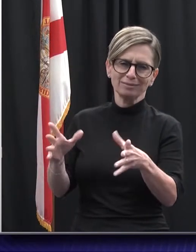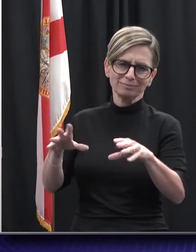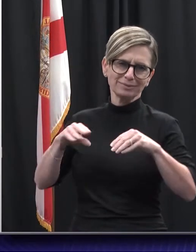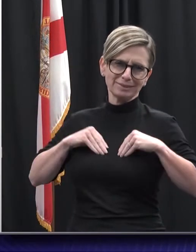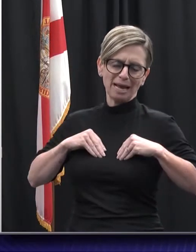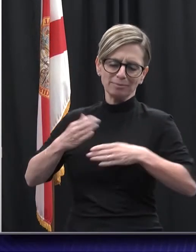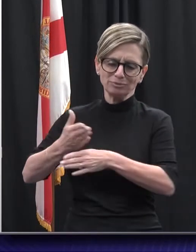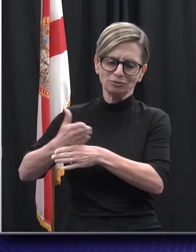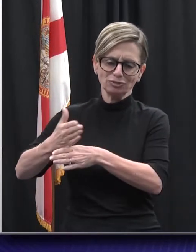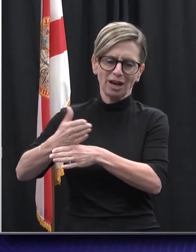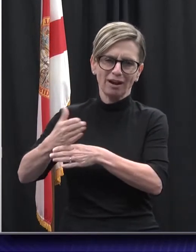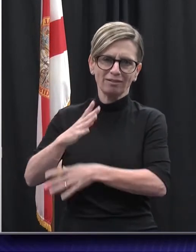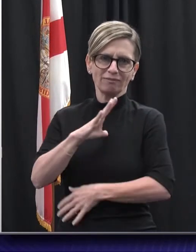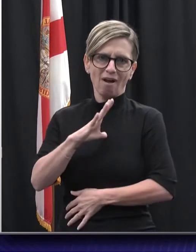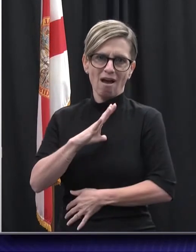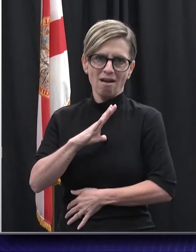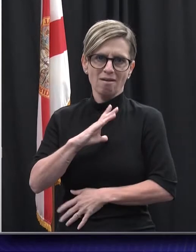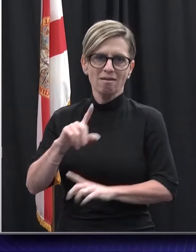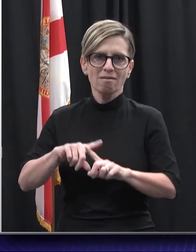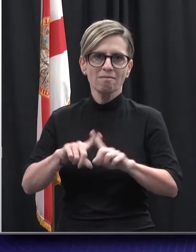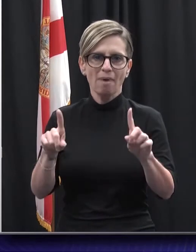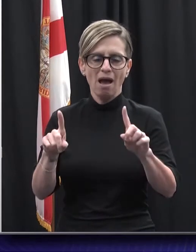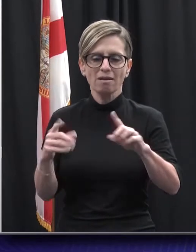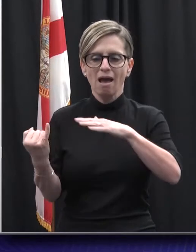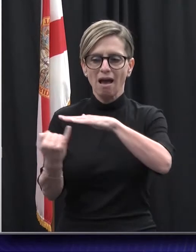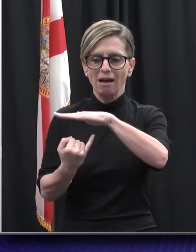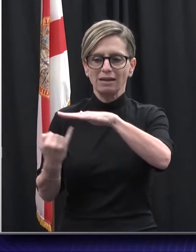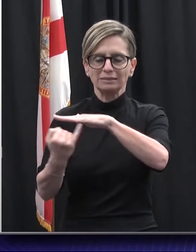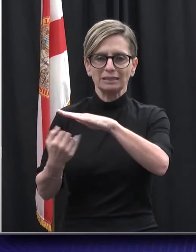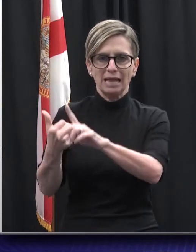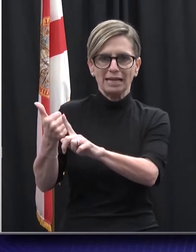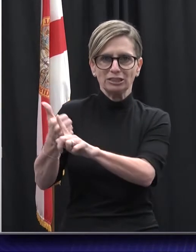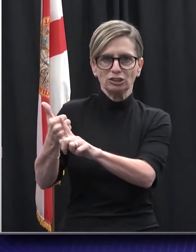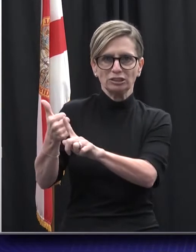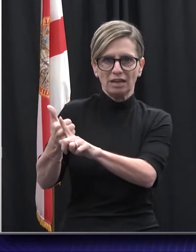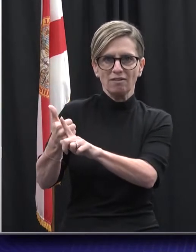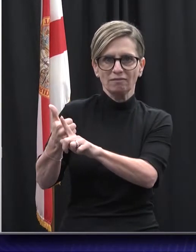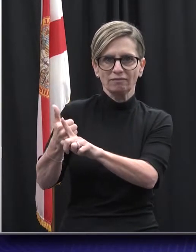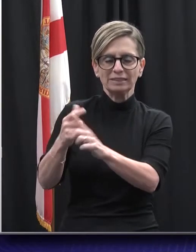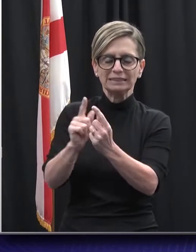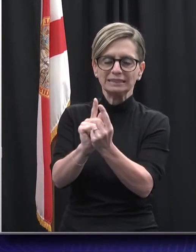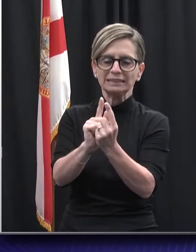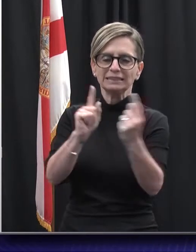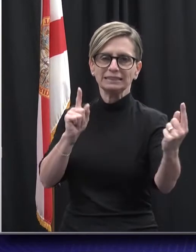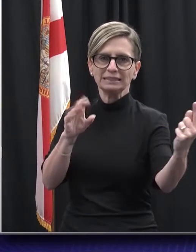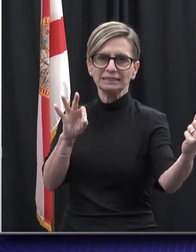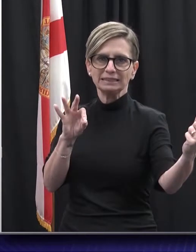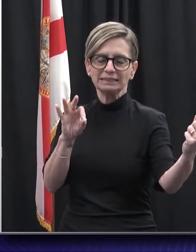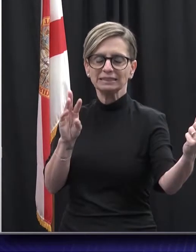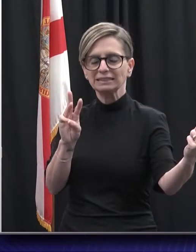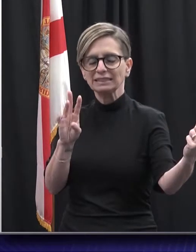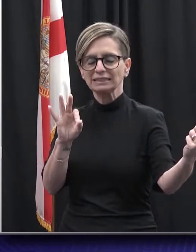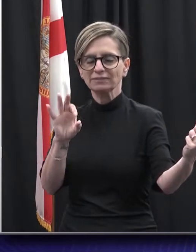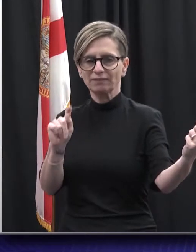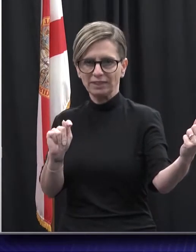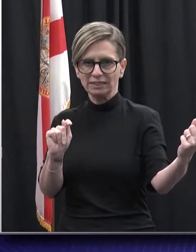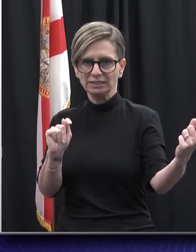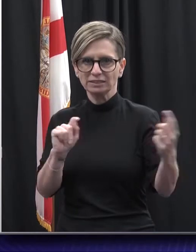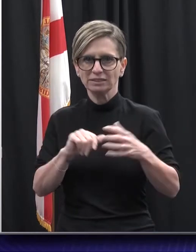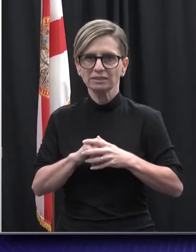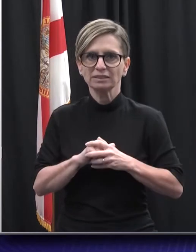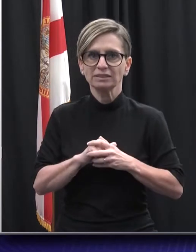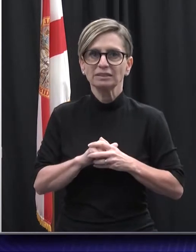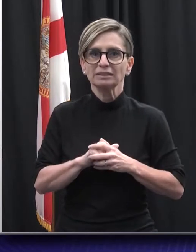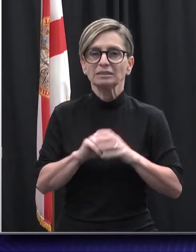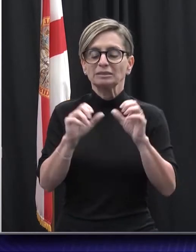cart, but we want you to remain isolated and distancing of the 6 foot. We are looking at opening back up